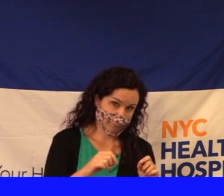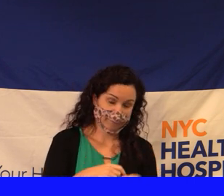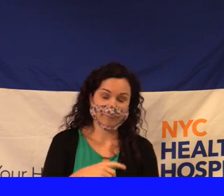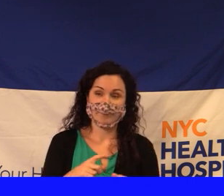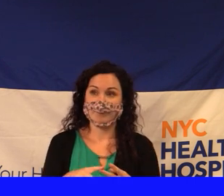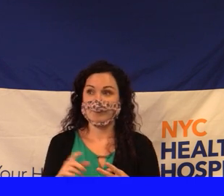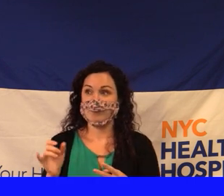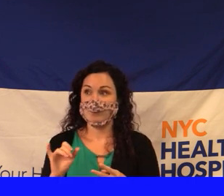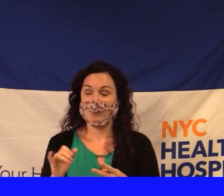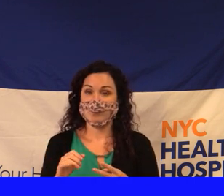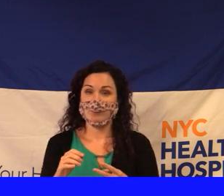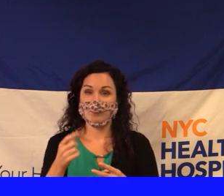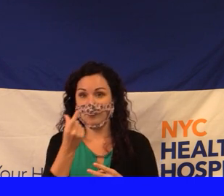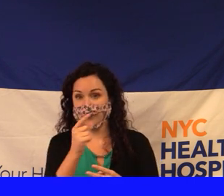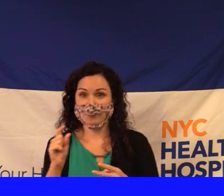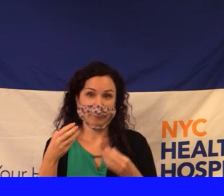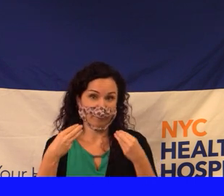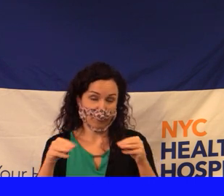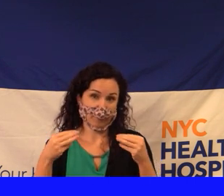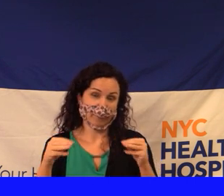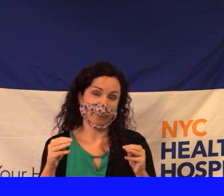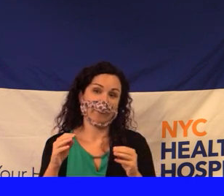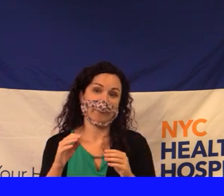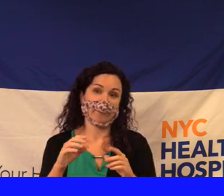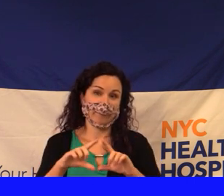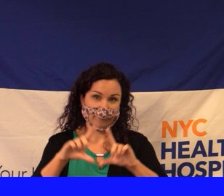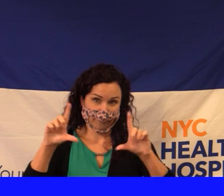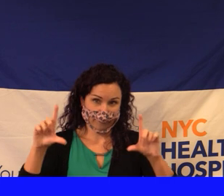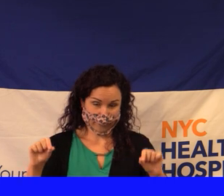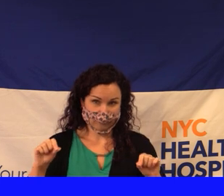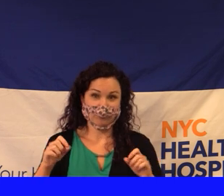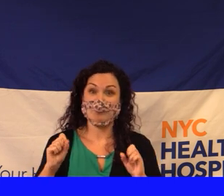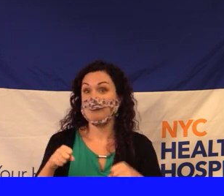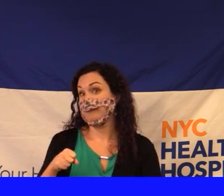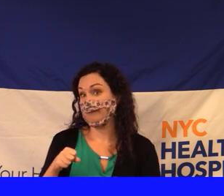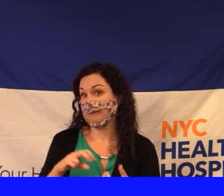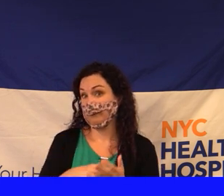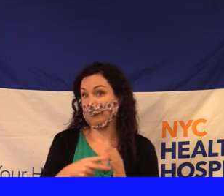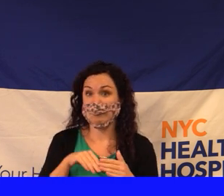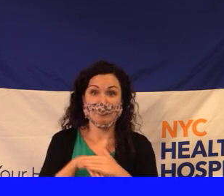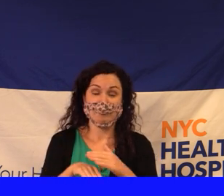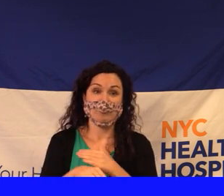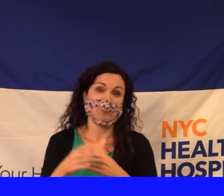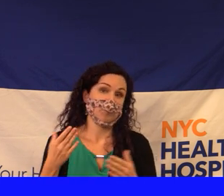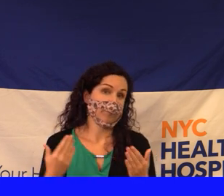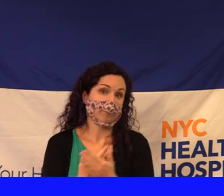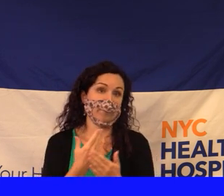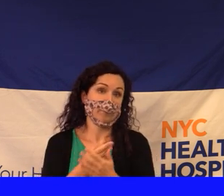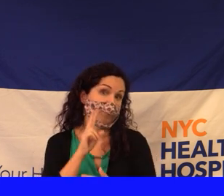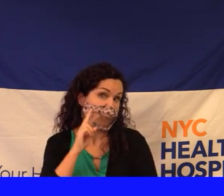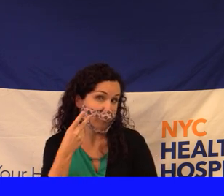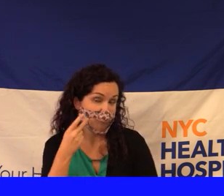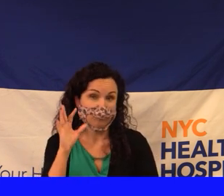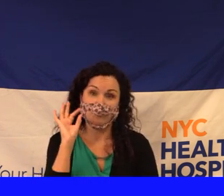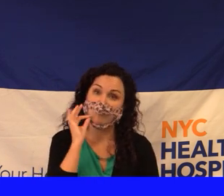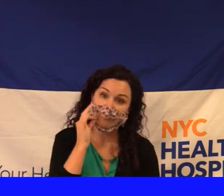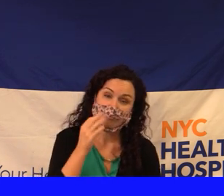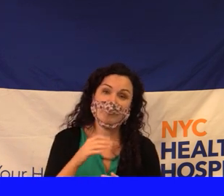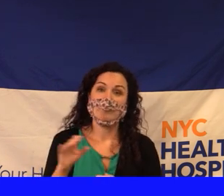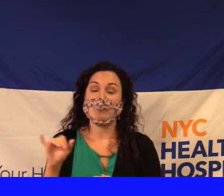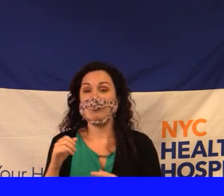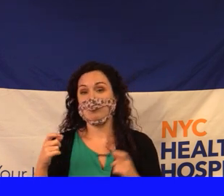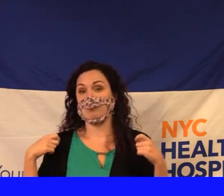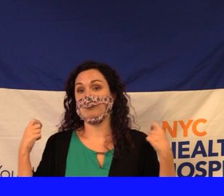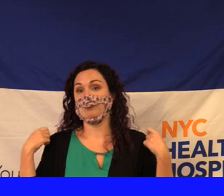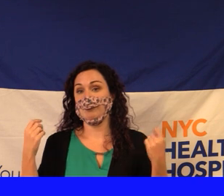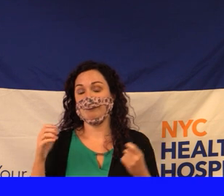for green market vouchers that allows them access to fresh food. We're also now offering gym reimbursement